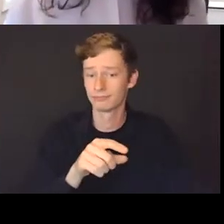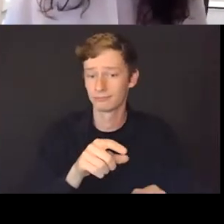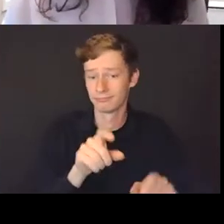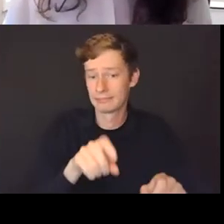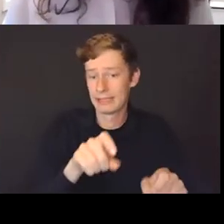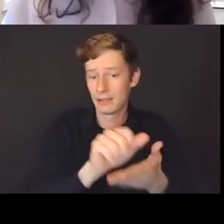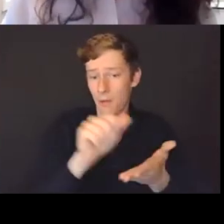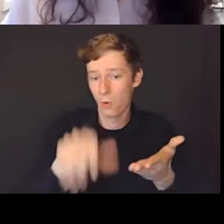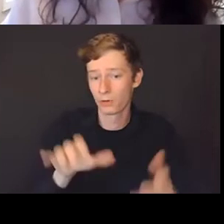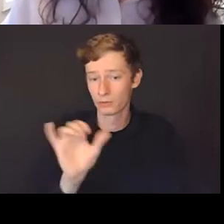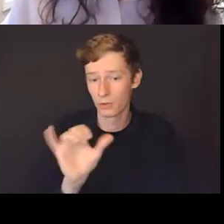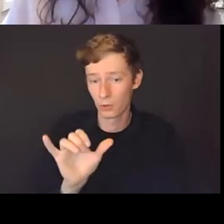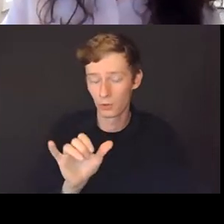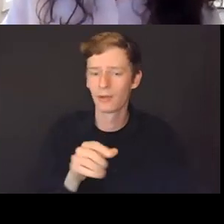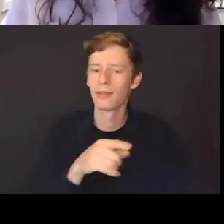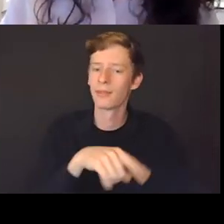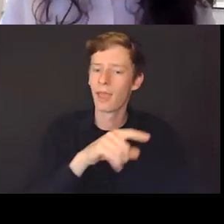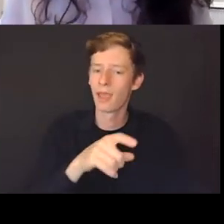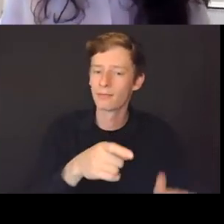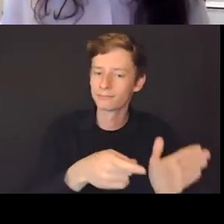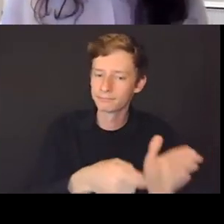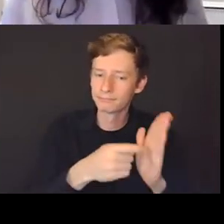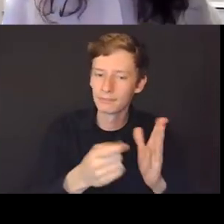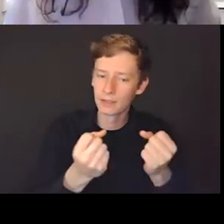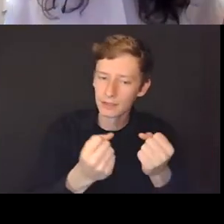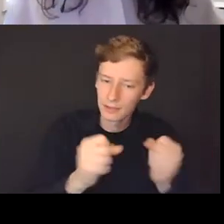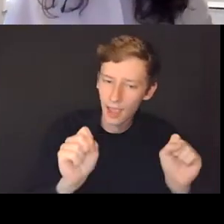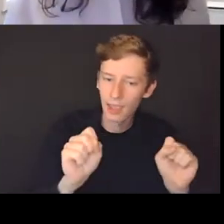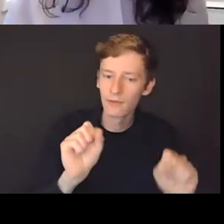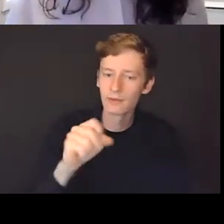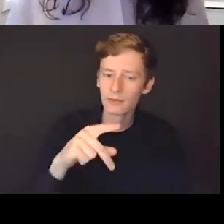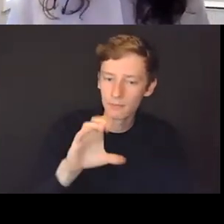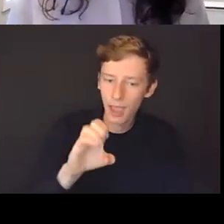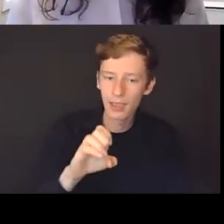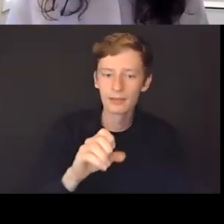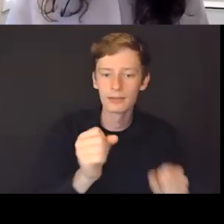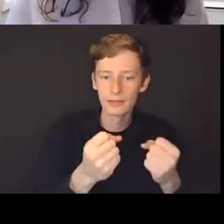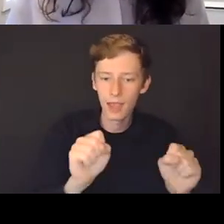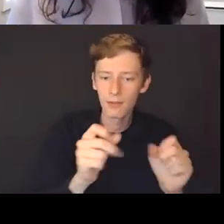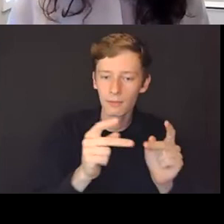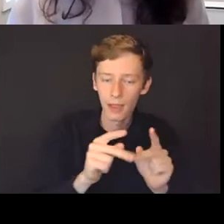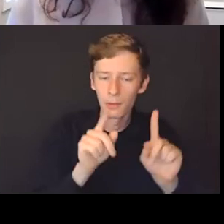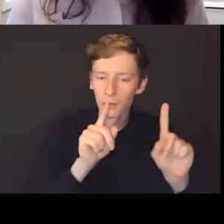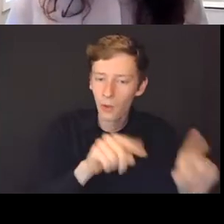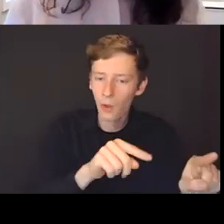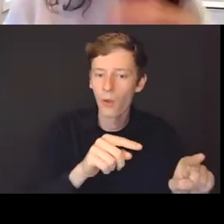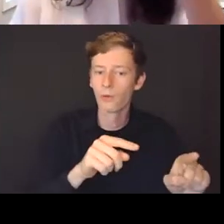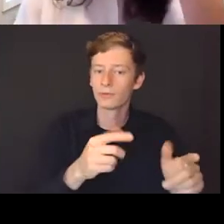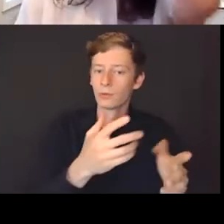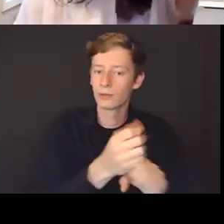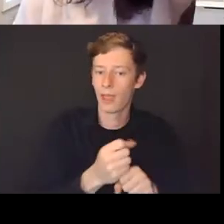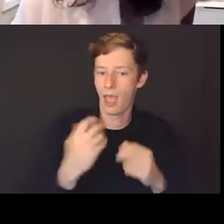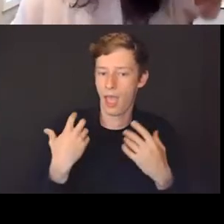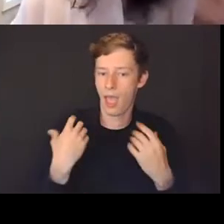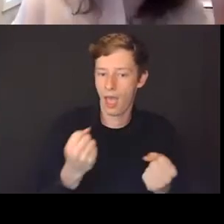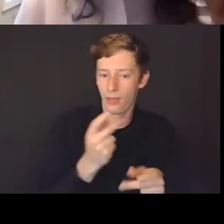spaces to receive reproductive health care and to get abortions. You know, abortion is health